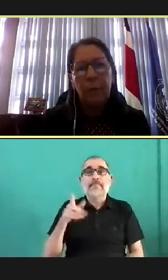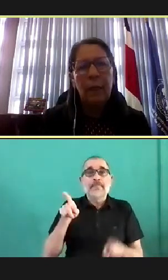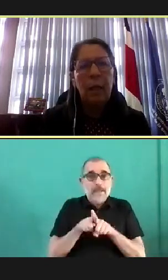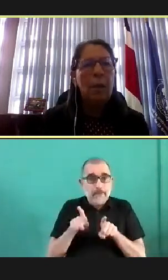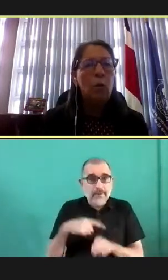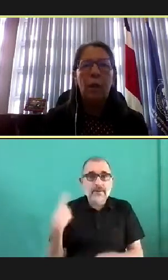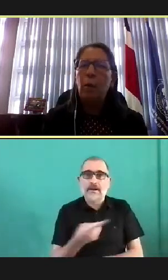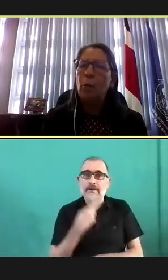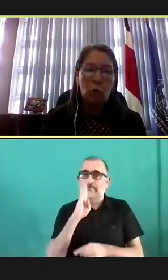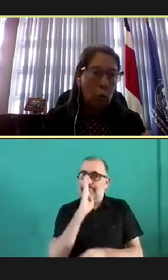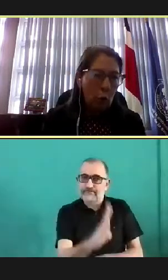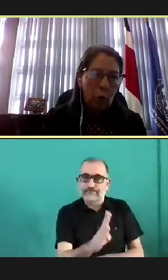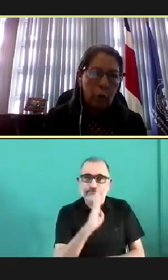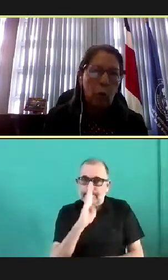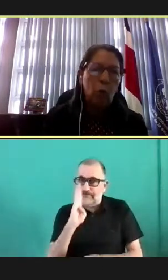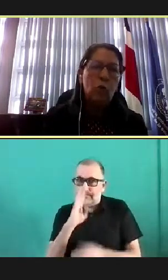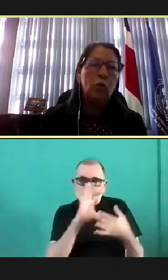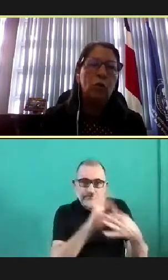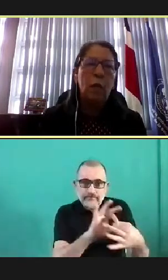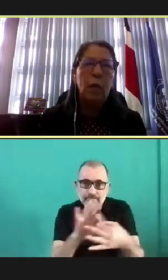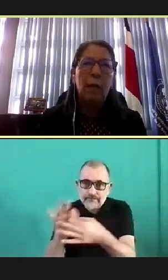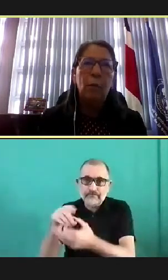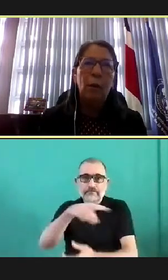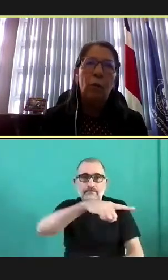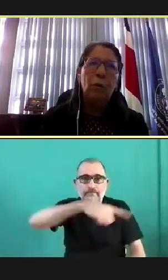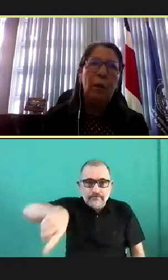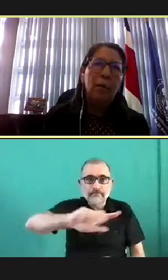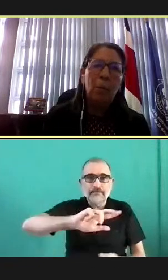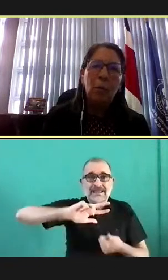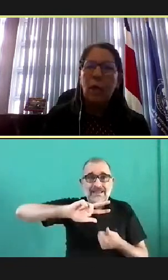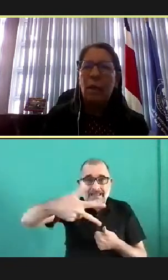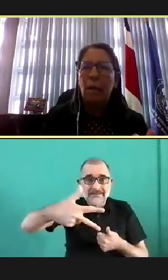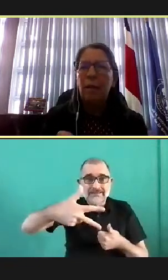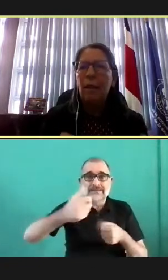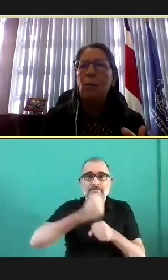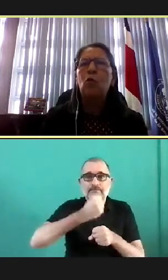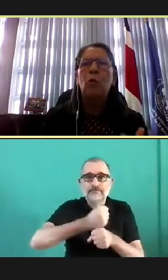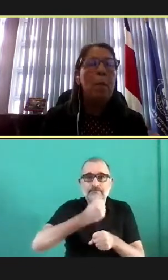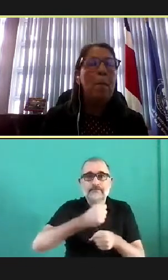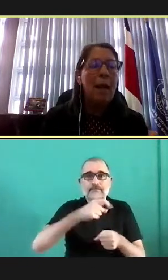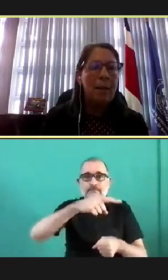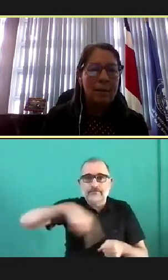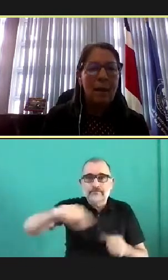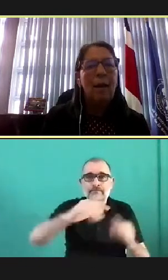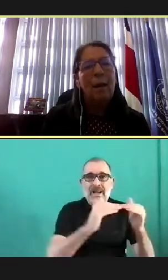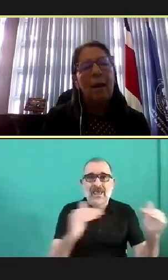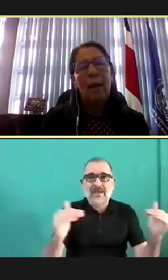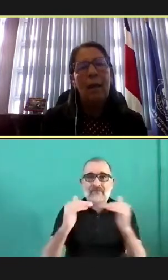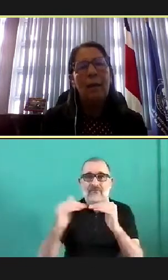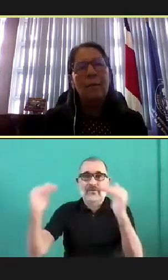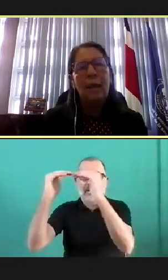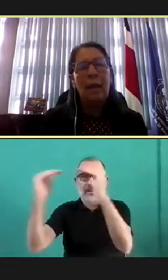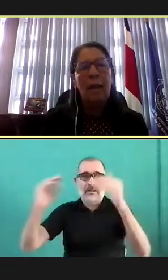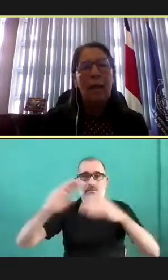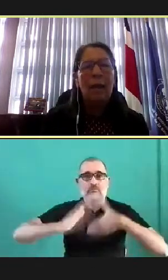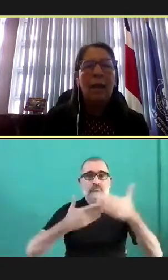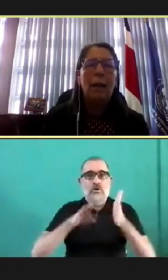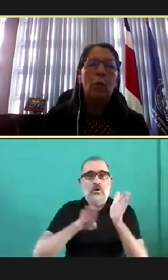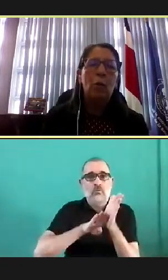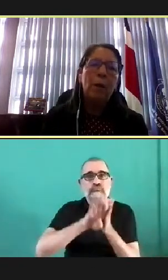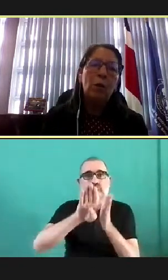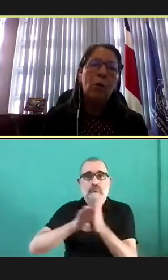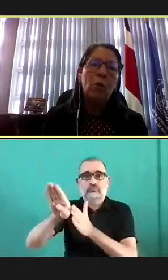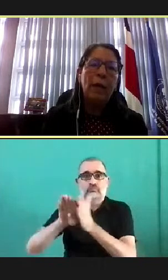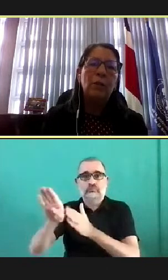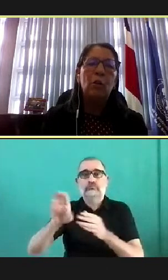the report, we need to do the following. First of all, in Costa Rica, we see that we have an